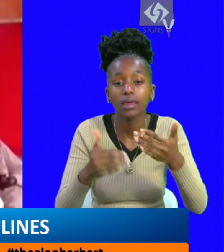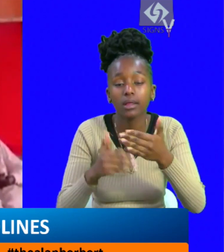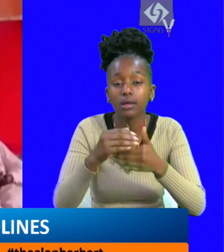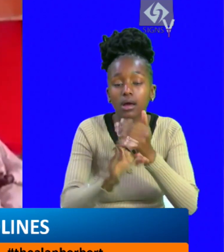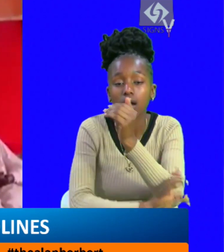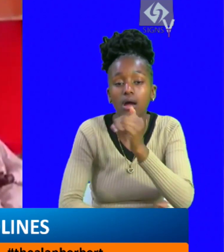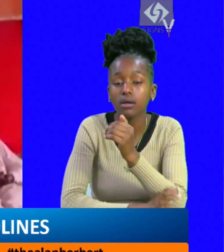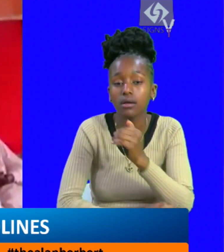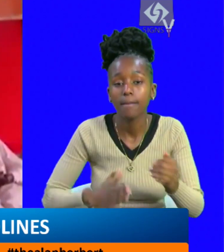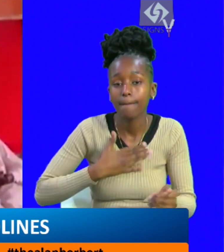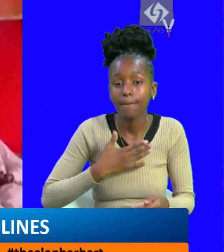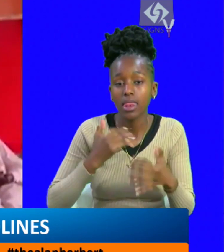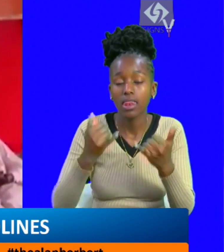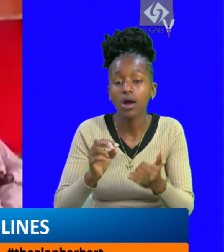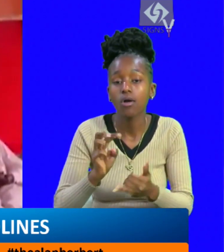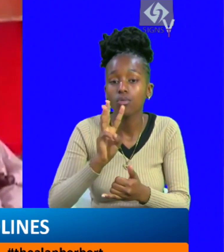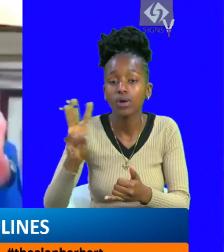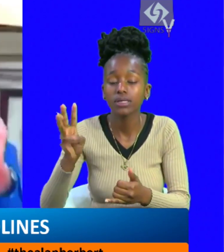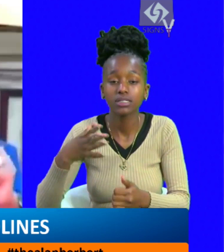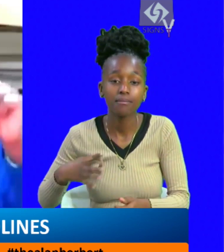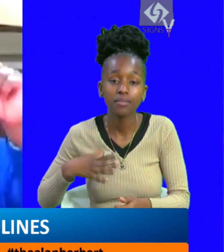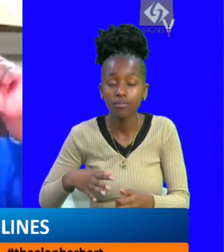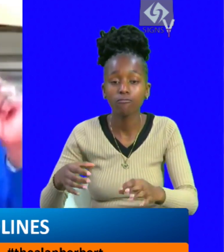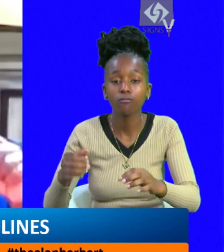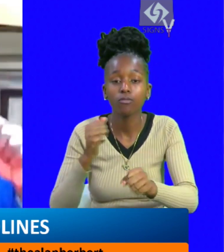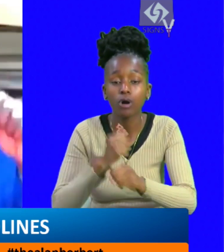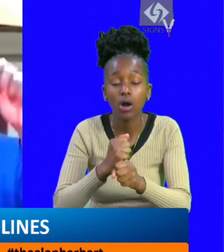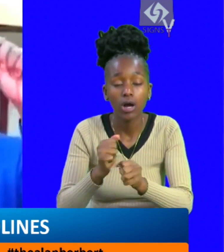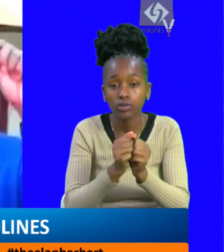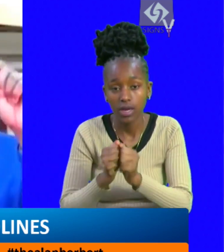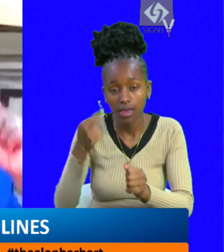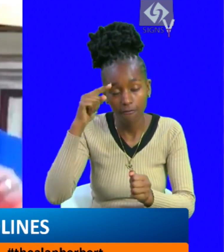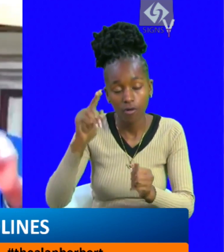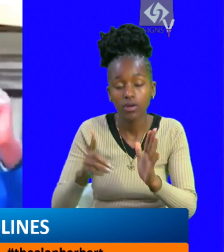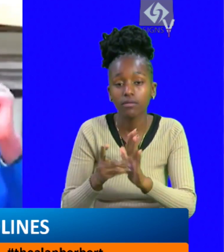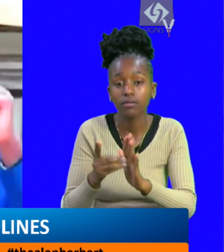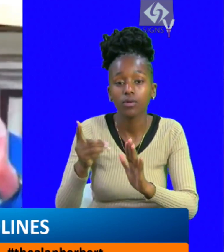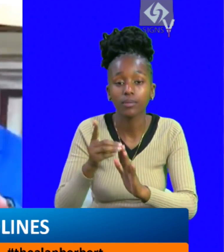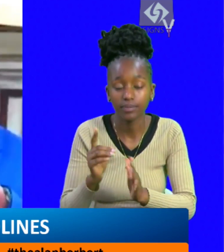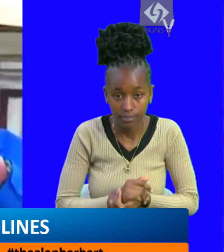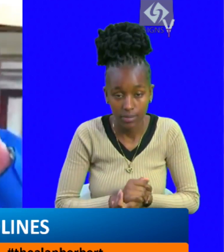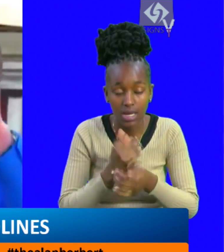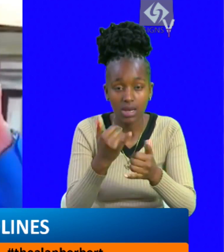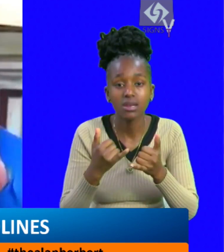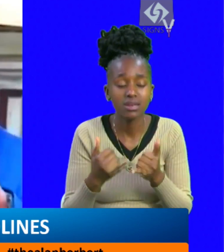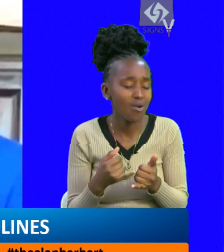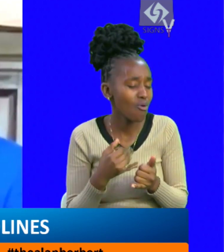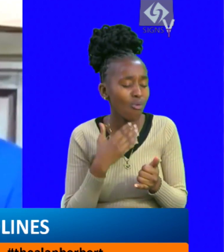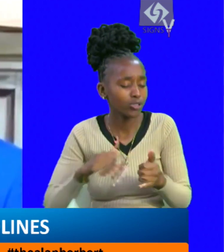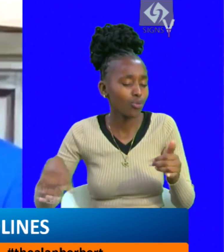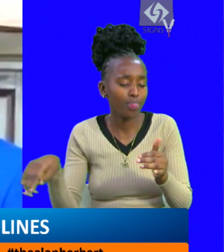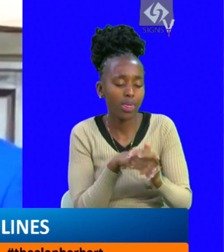kelele. Mimi hamtasikia siku moja nikisimama nipige kelele nifanye nini. I don't have time for that. So